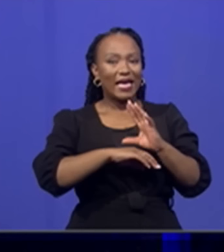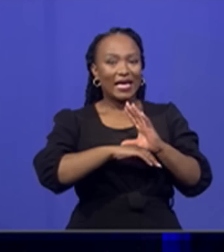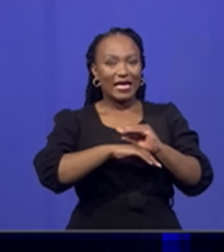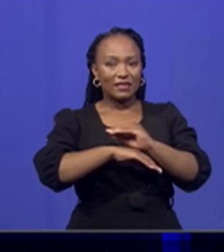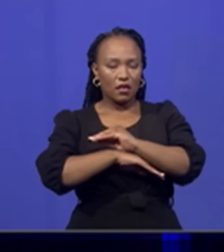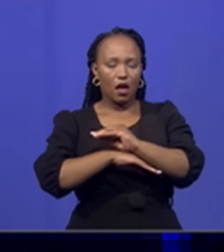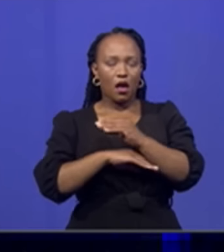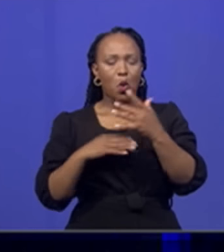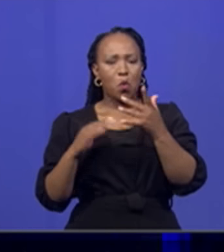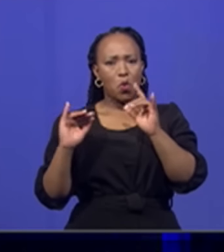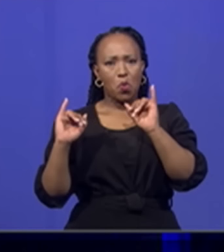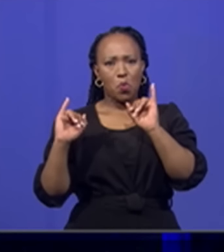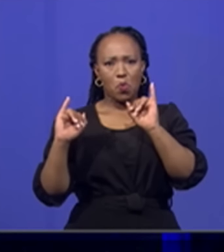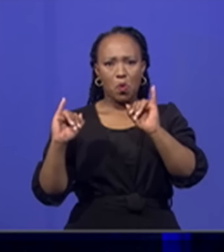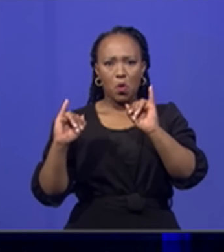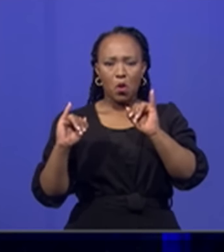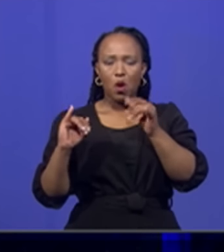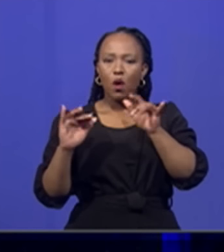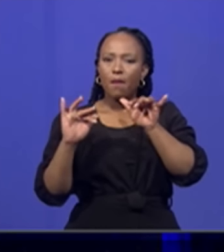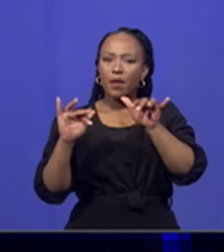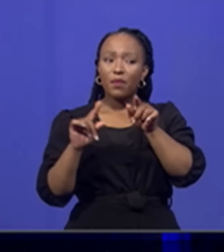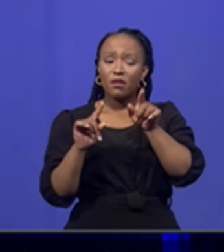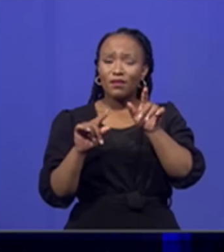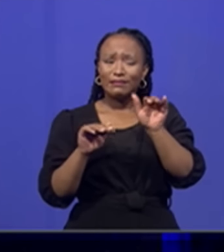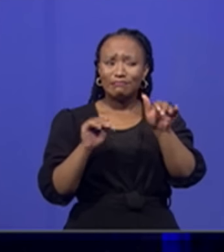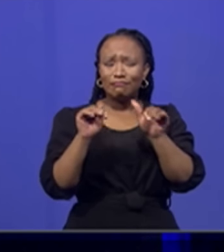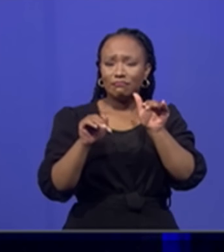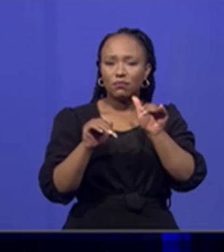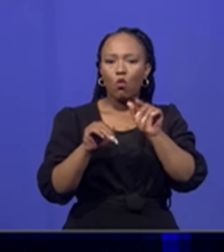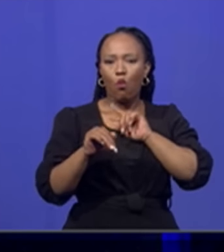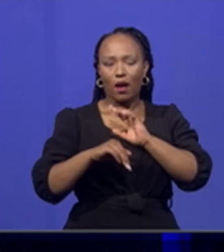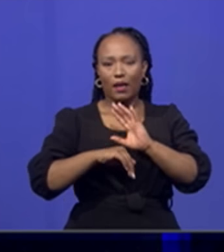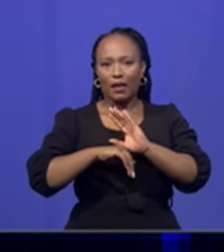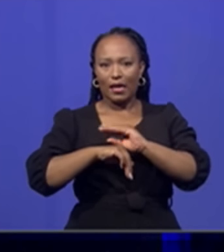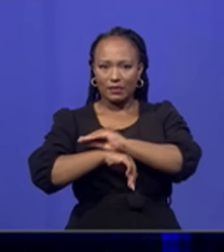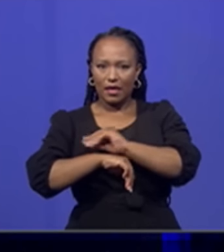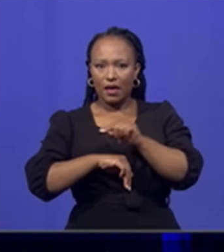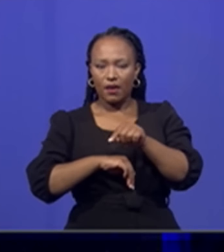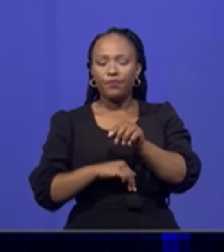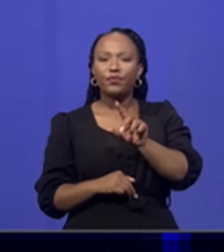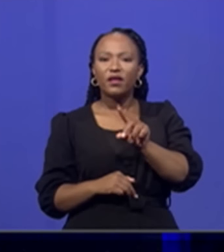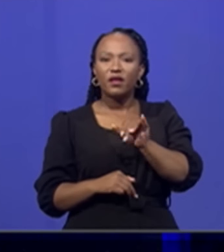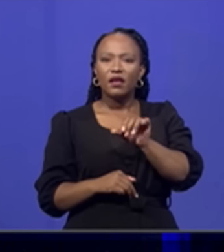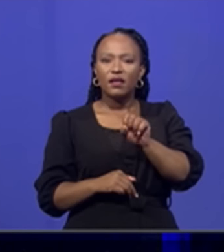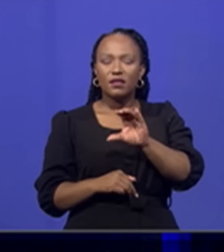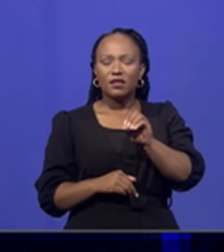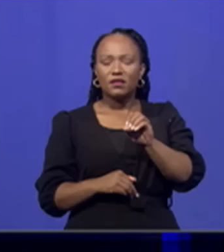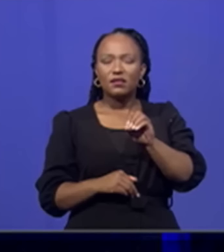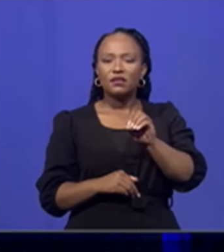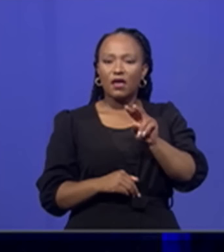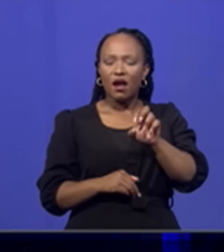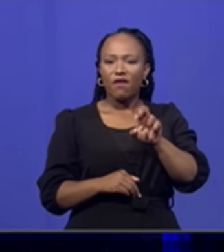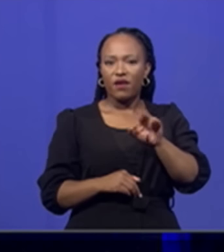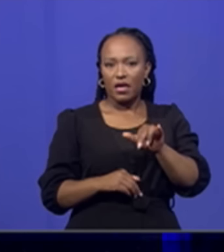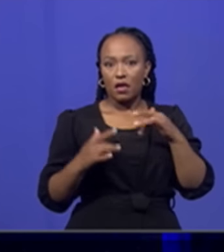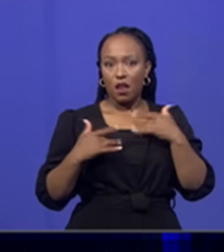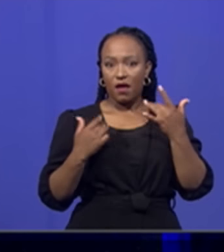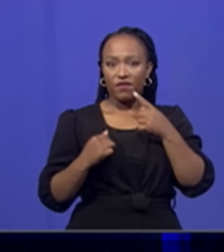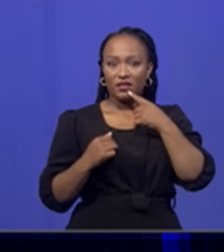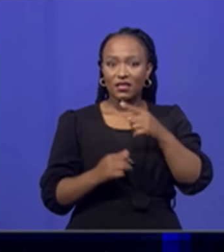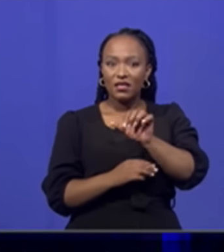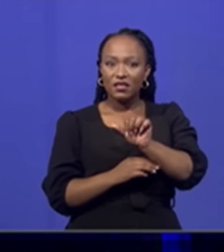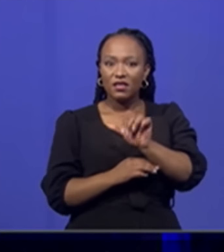matla le dikopong tsa ditjhelete tsa mafu. Dipalopalo tsa dikopo tse ntjha tsa Discovery Life di bontsha hore dipersente tse